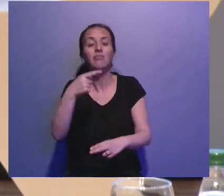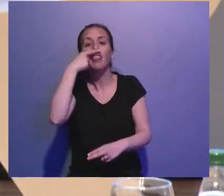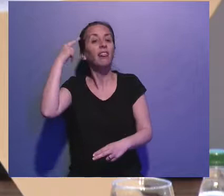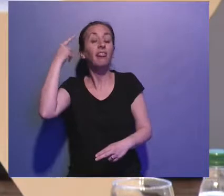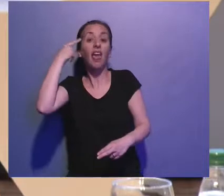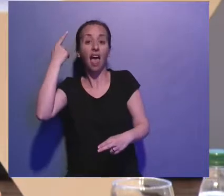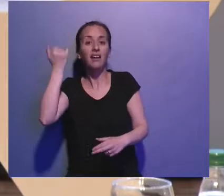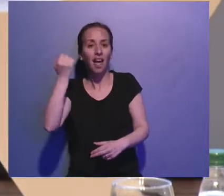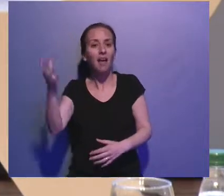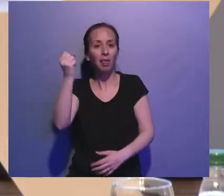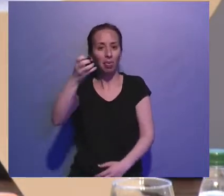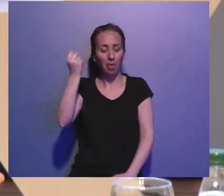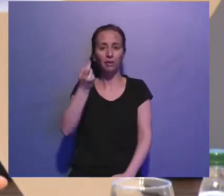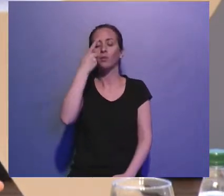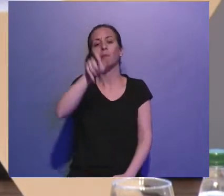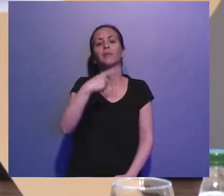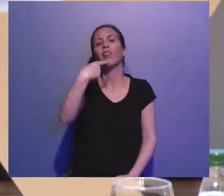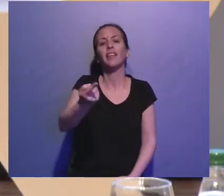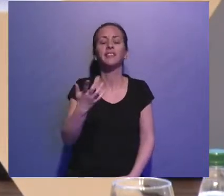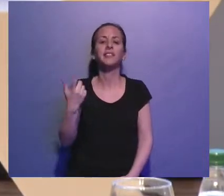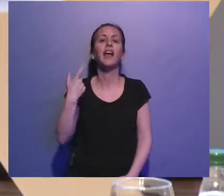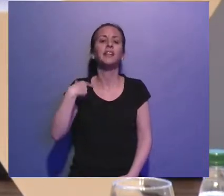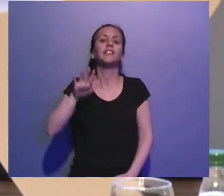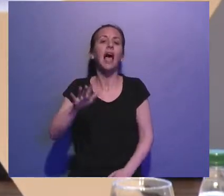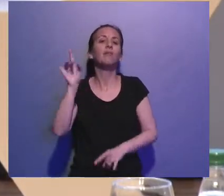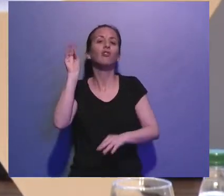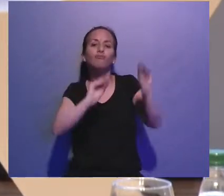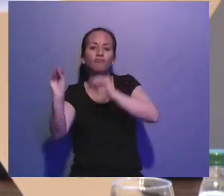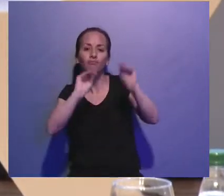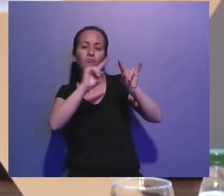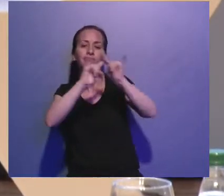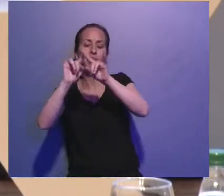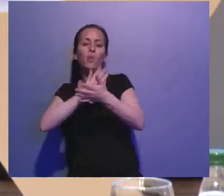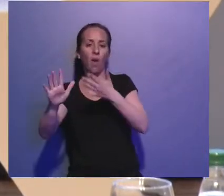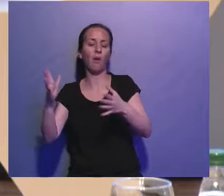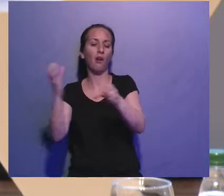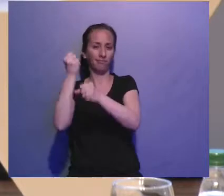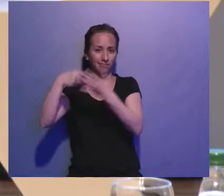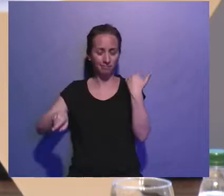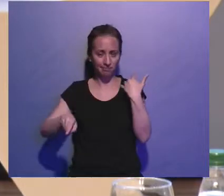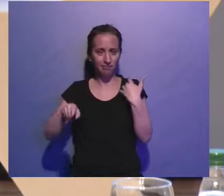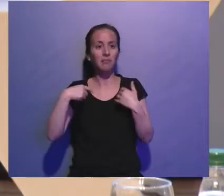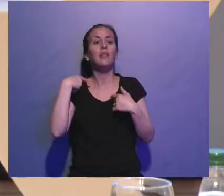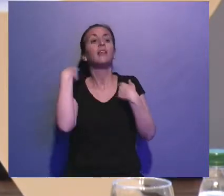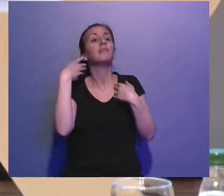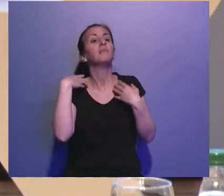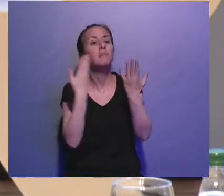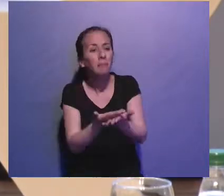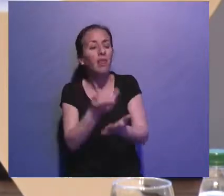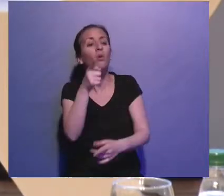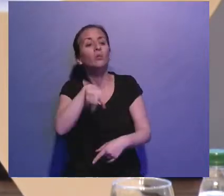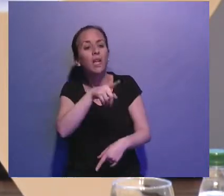new data portal for transportation data, and we're hoping that it'll show us where pedestrian accidents are happening. Would that work for